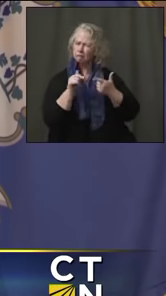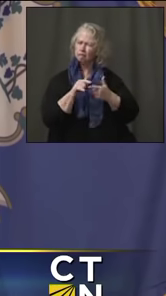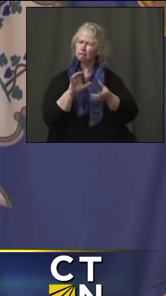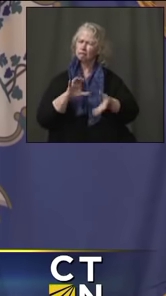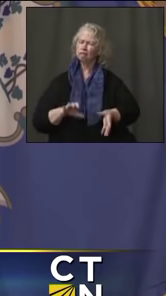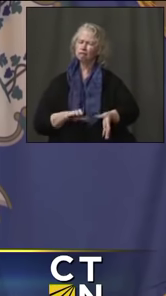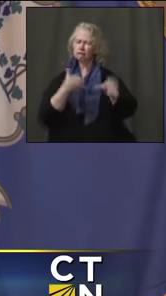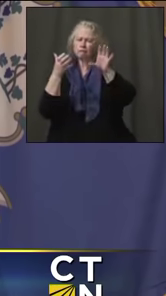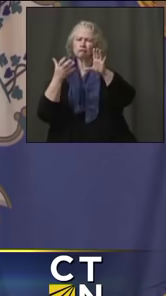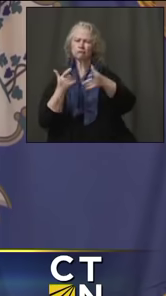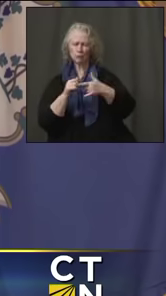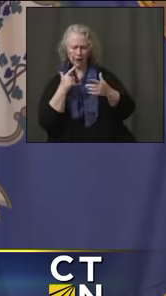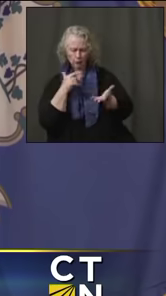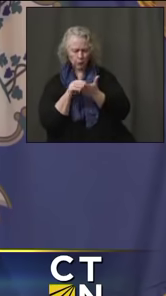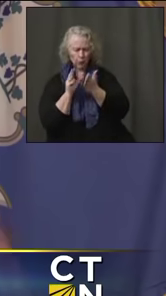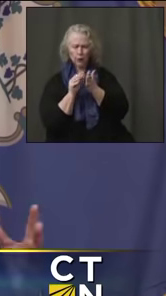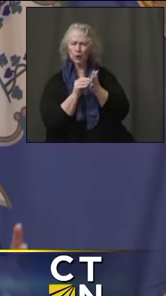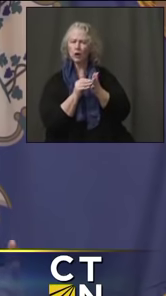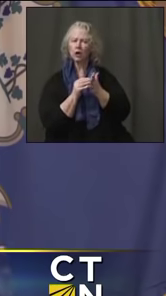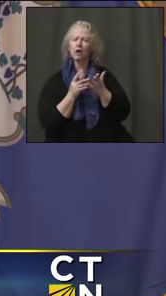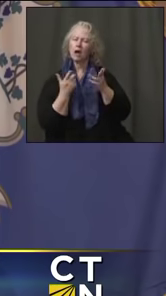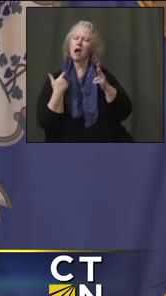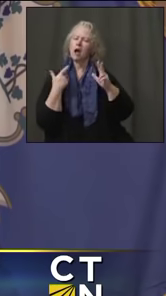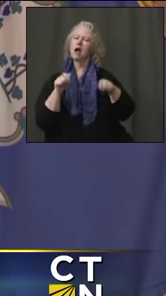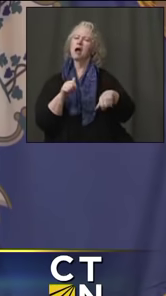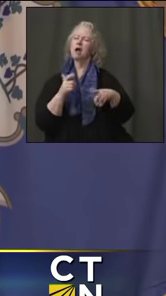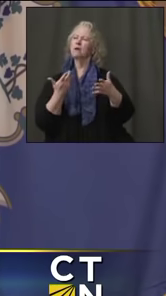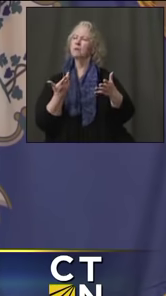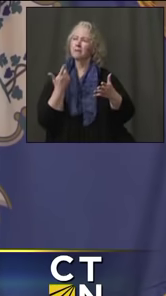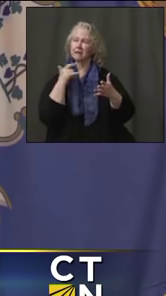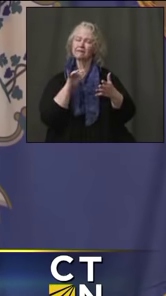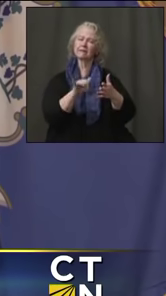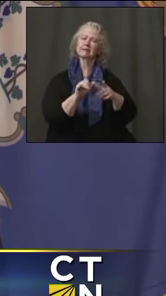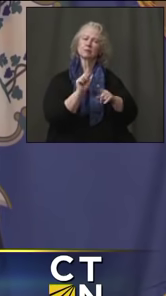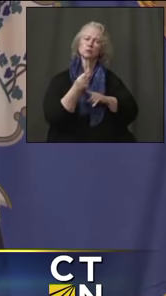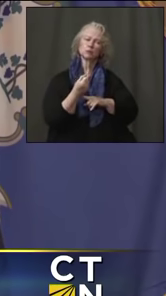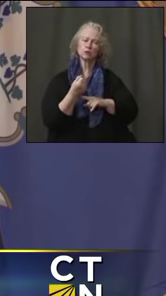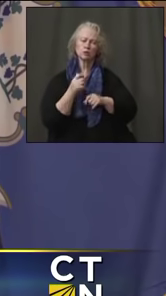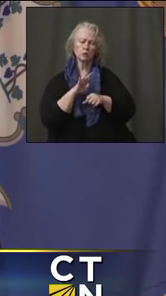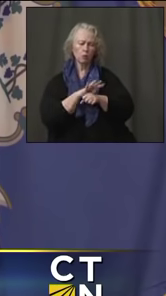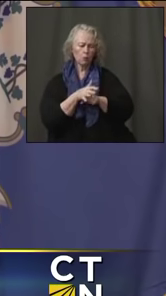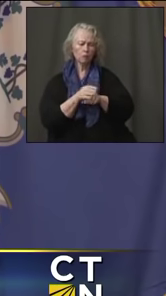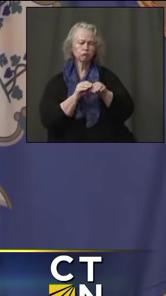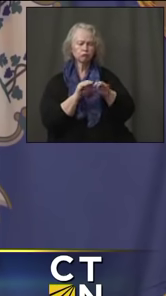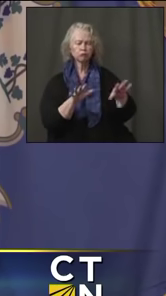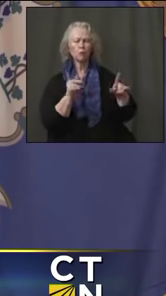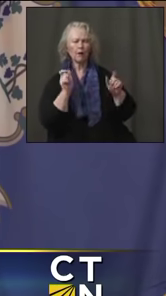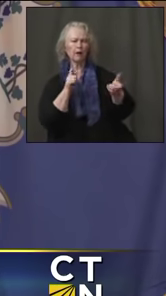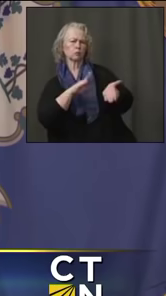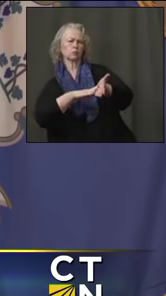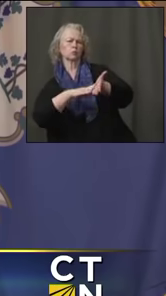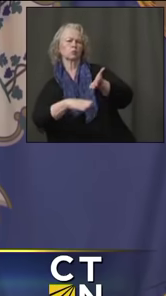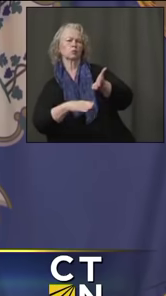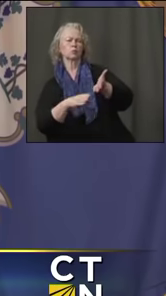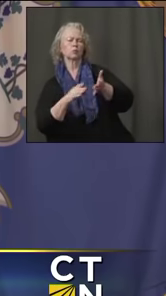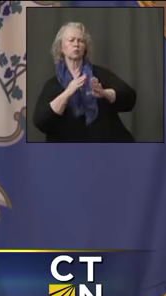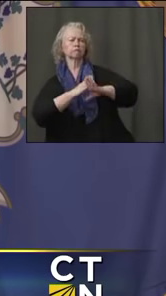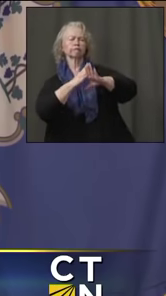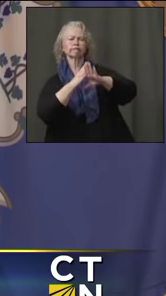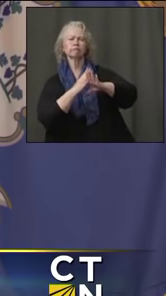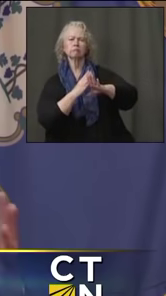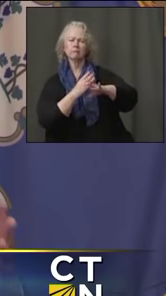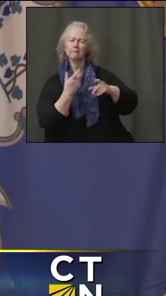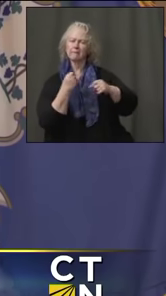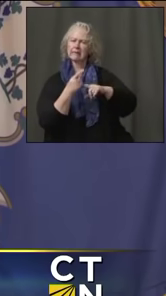where we were learning every day. So I thought, given that environment, COVID-related immunity for our hospitals made a certain amount